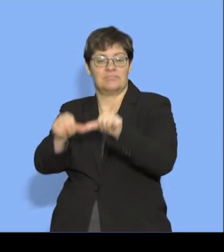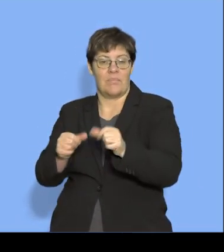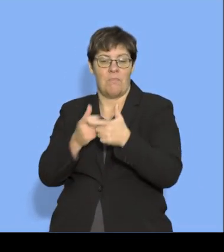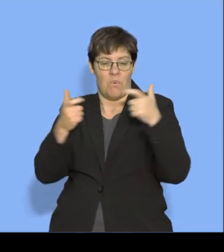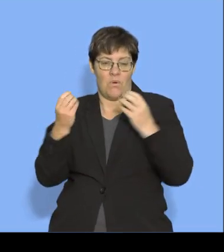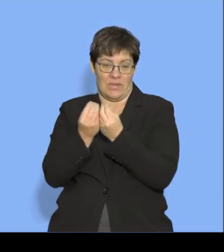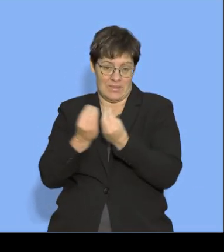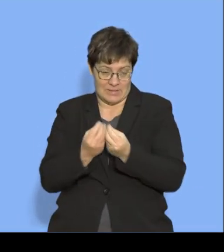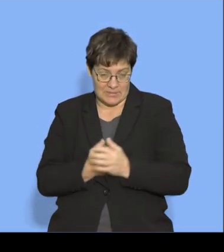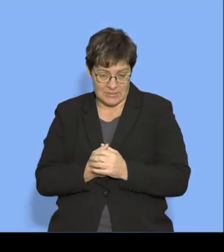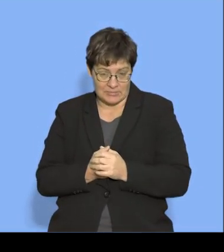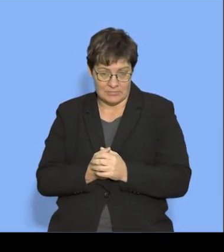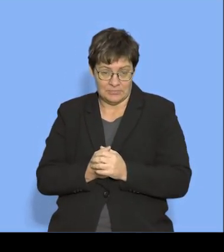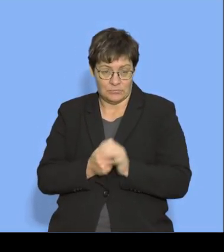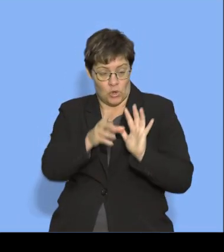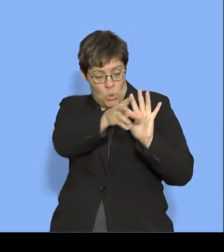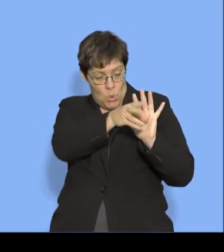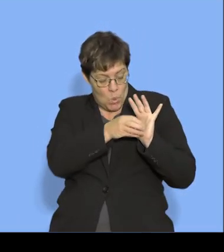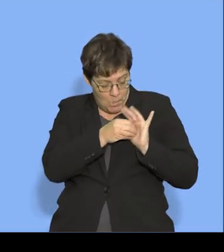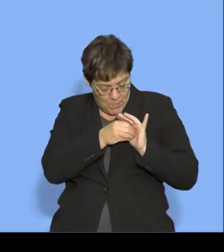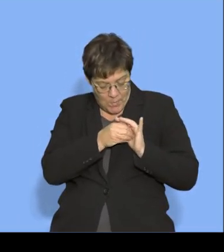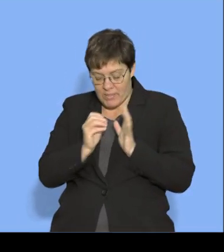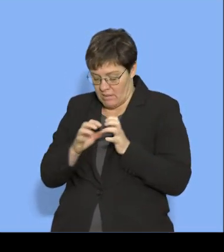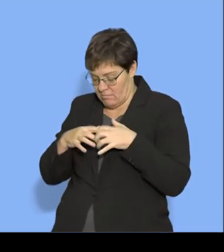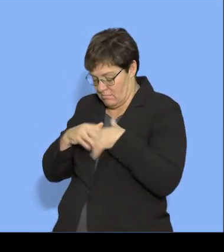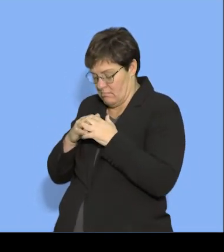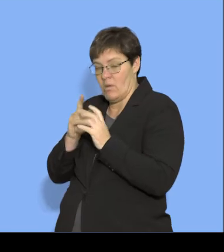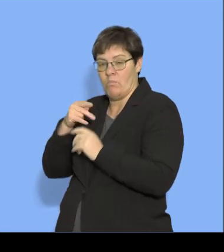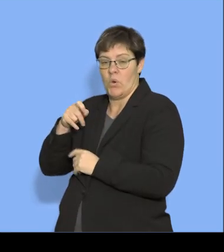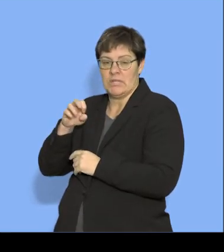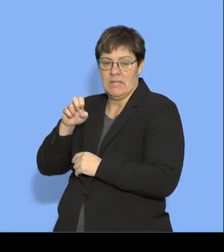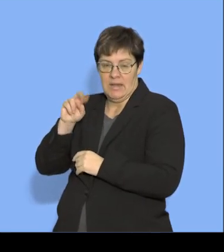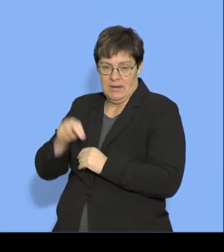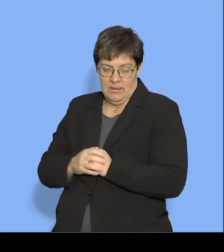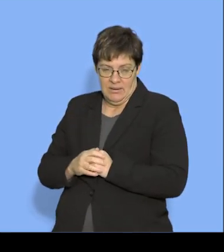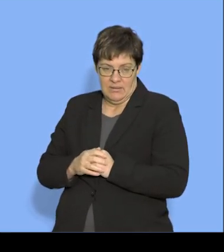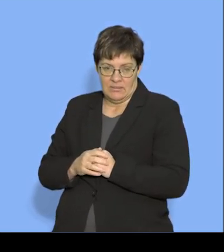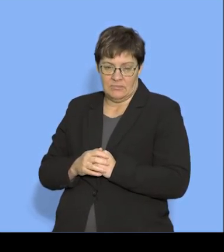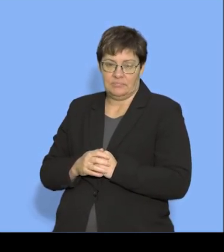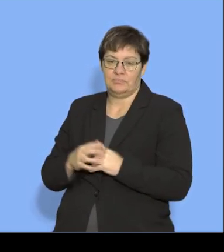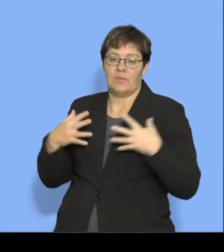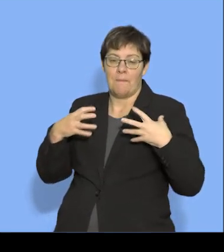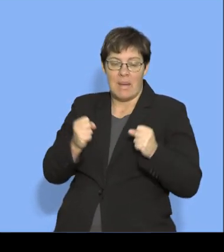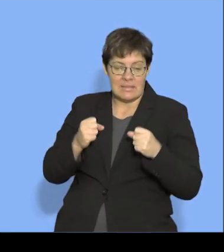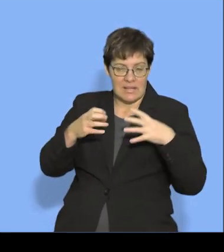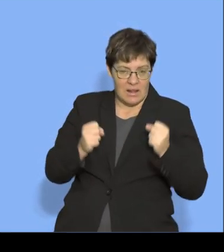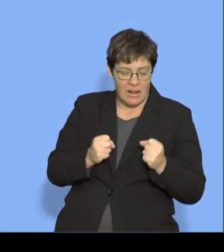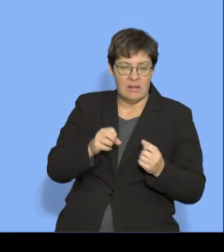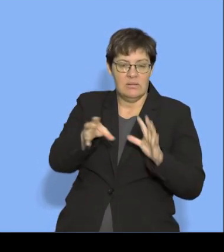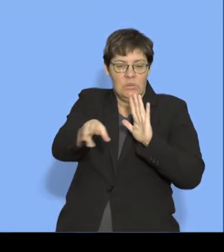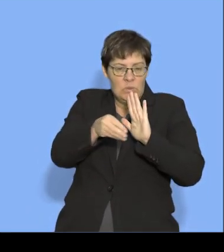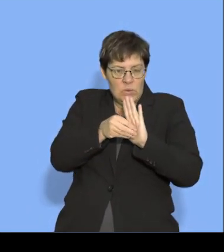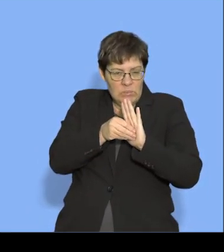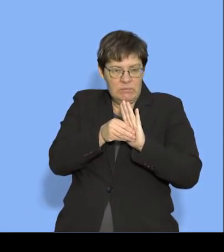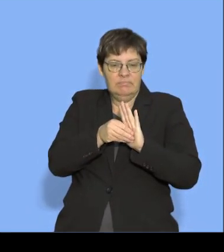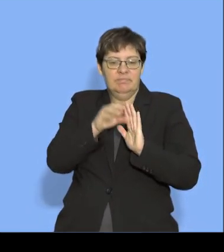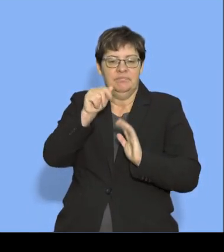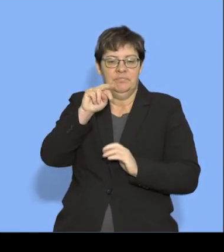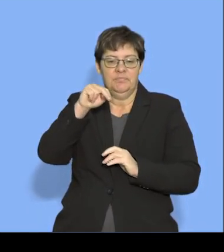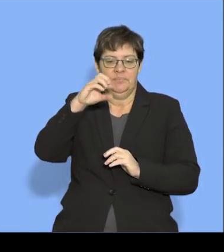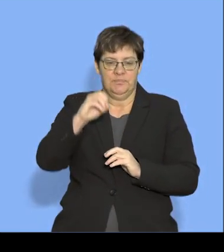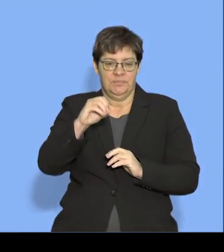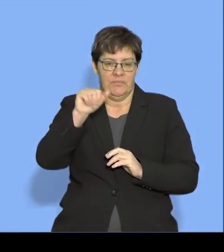maintaining larger compounds. So we absorb the amino acids and then we make proteins. For example, your muscle cells will absorb